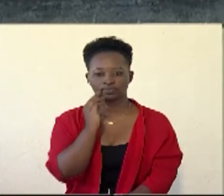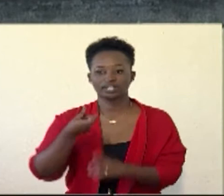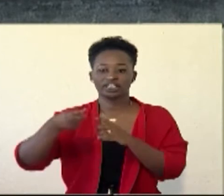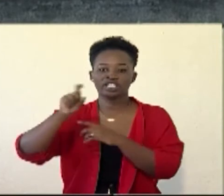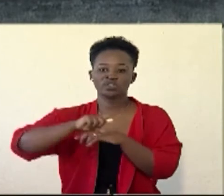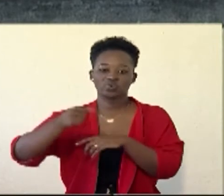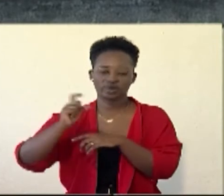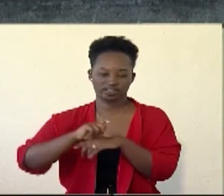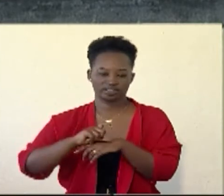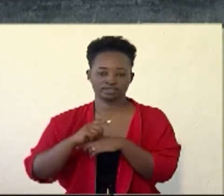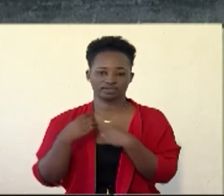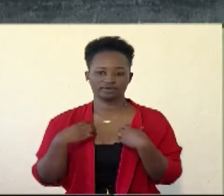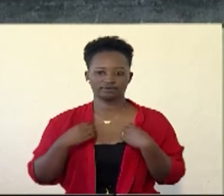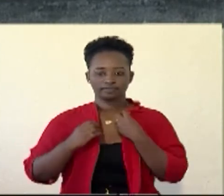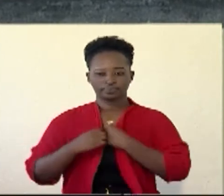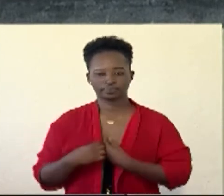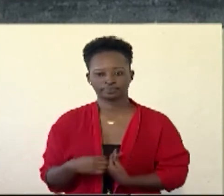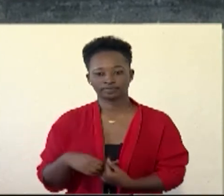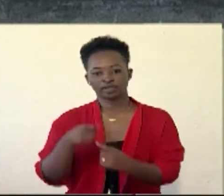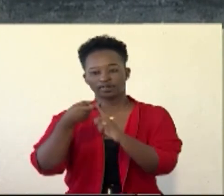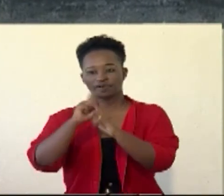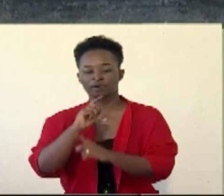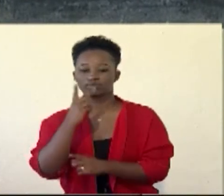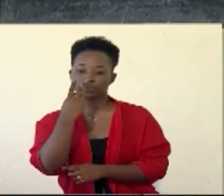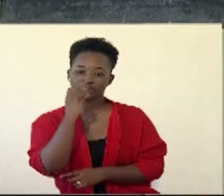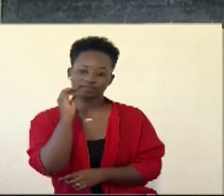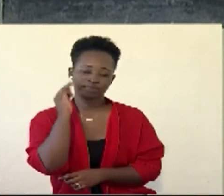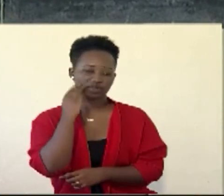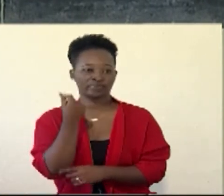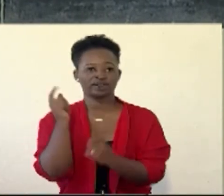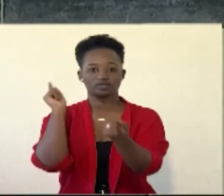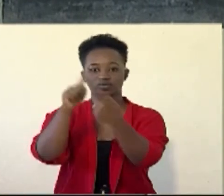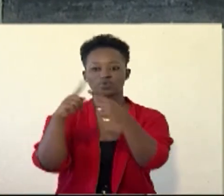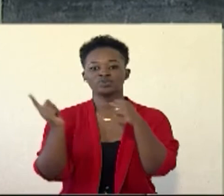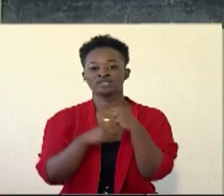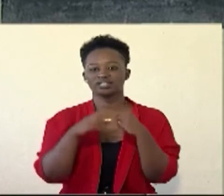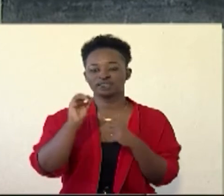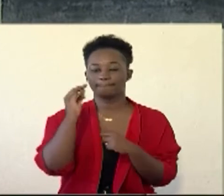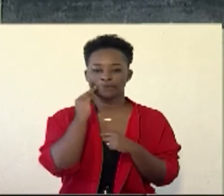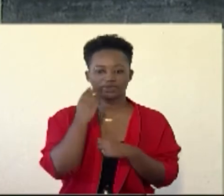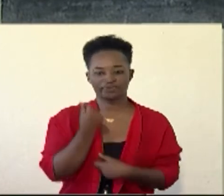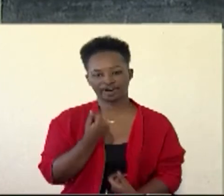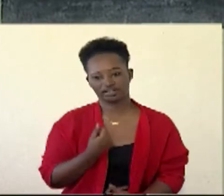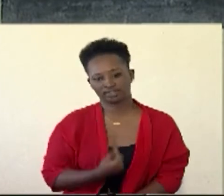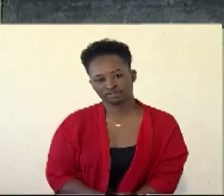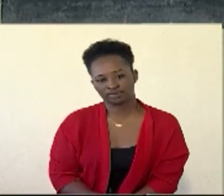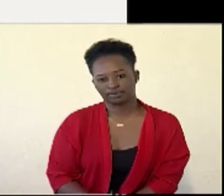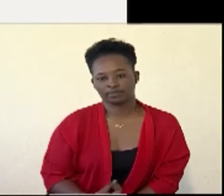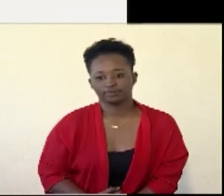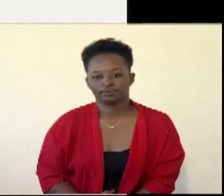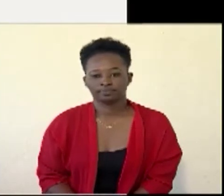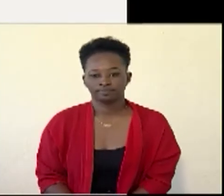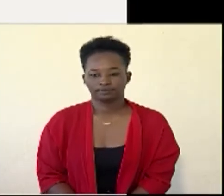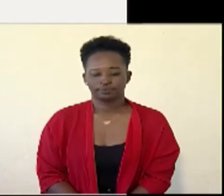Increased the expenditure from 20 million francs to 60 million francs. Expenditure 2 is 60